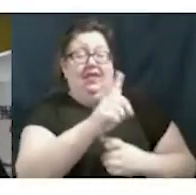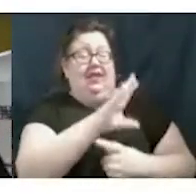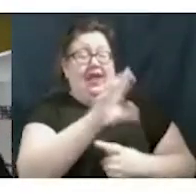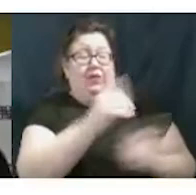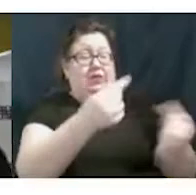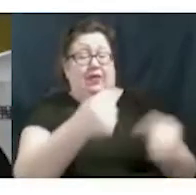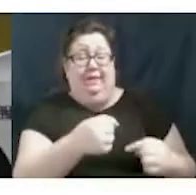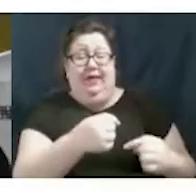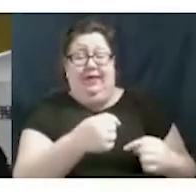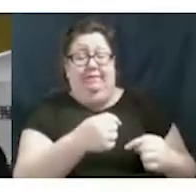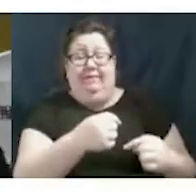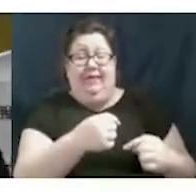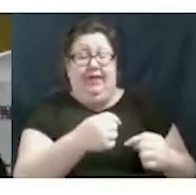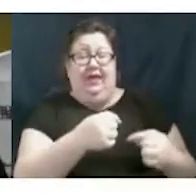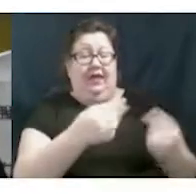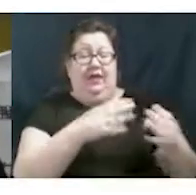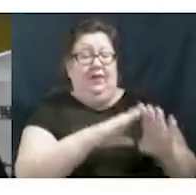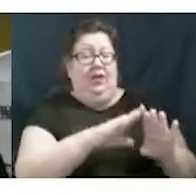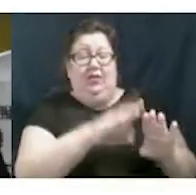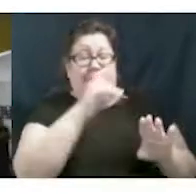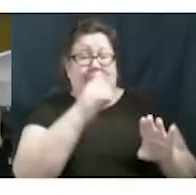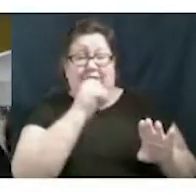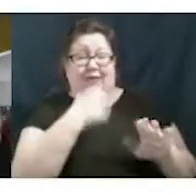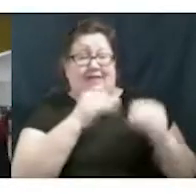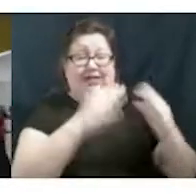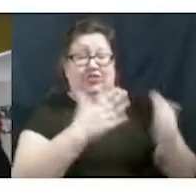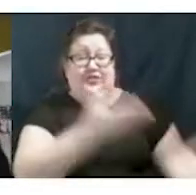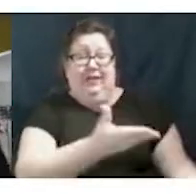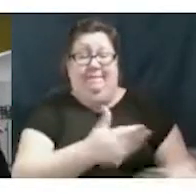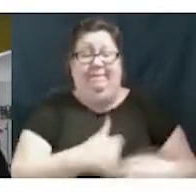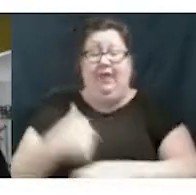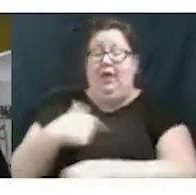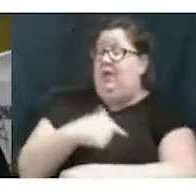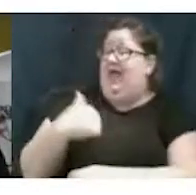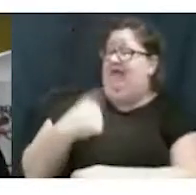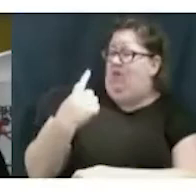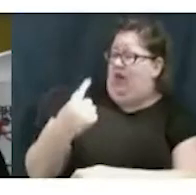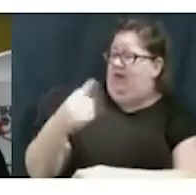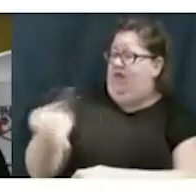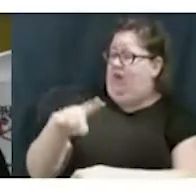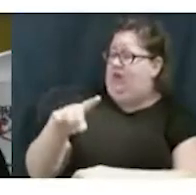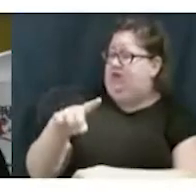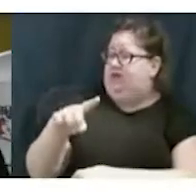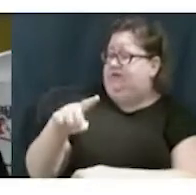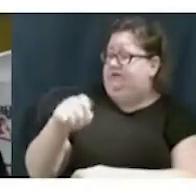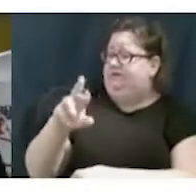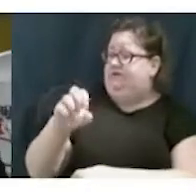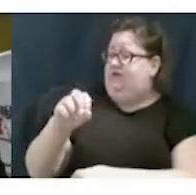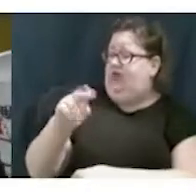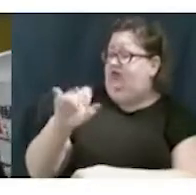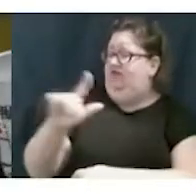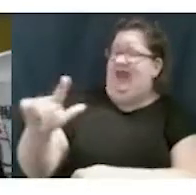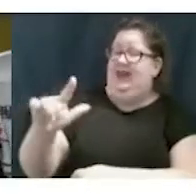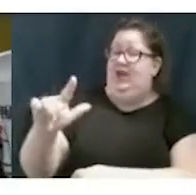some programs I'll be closing down because we ain't got teachers to teach them. we have one of those sort of perennial principles of the year that